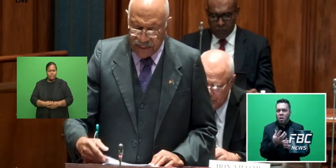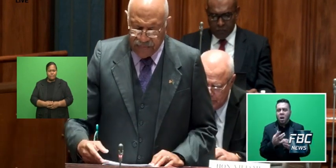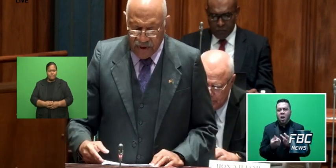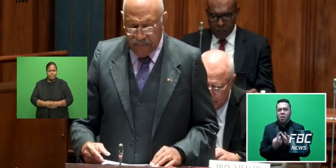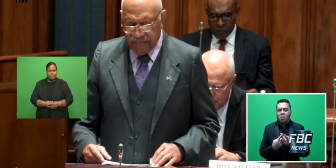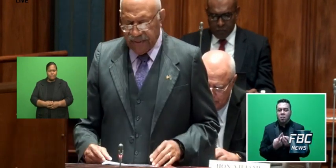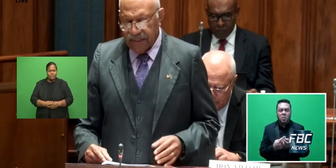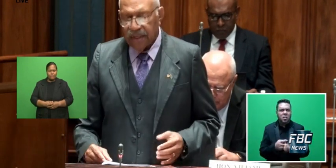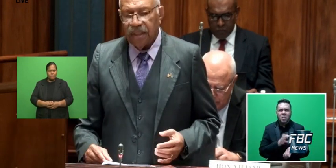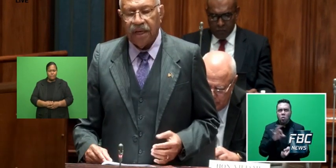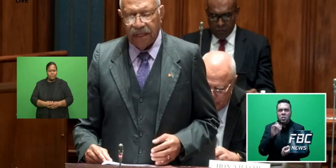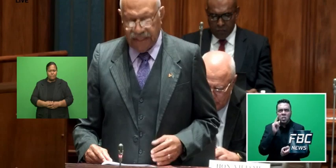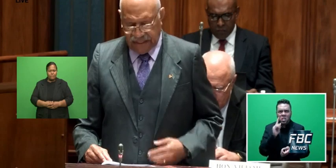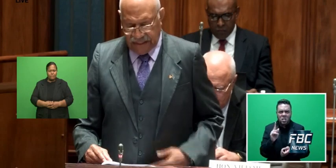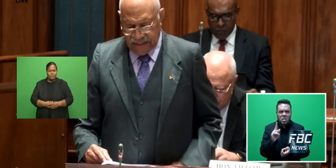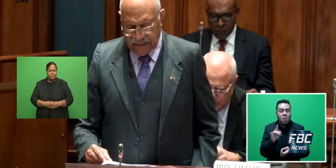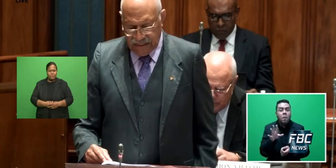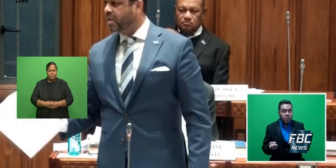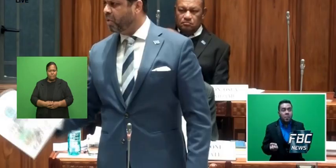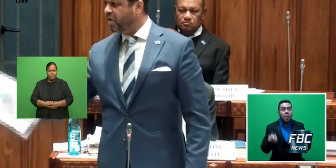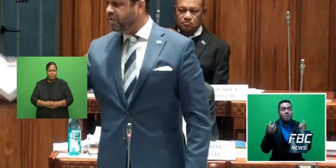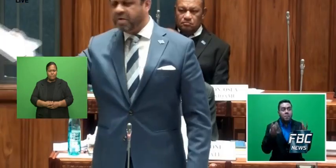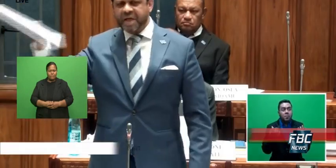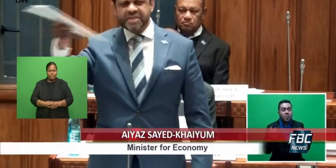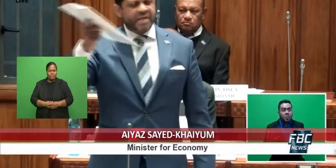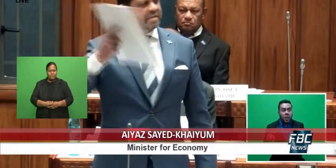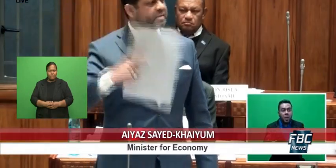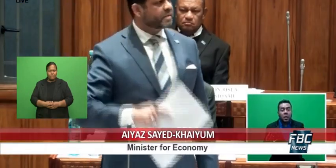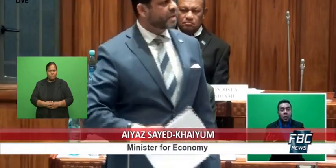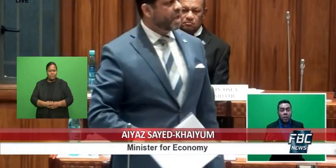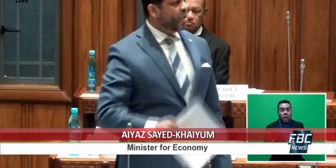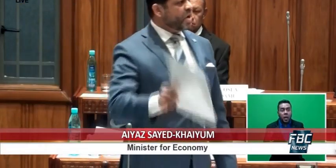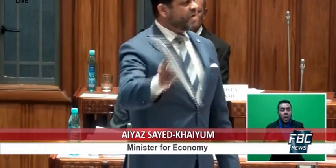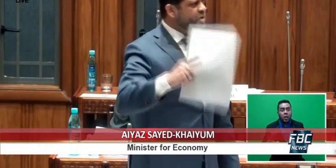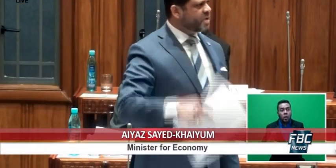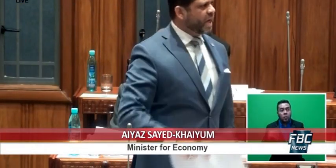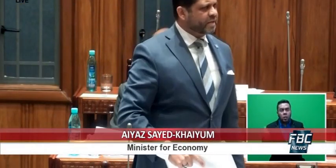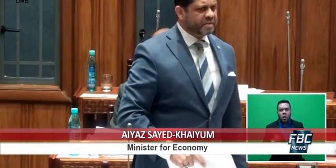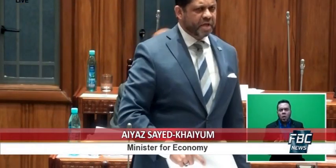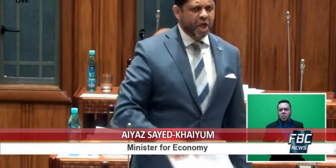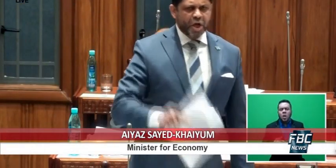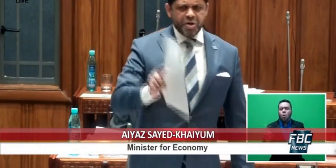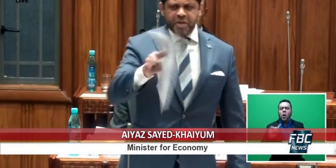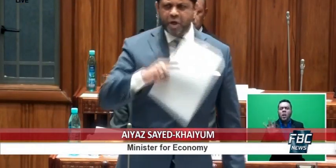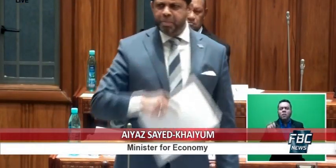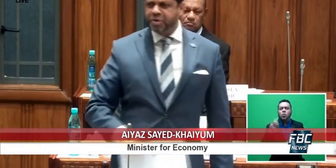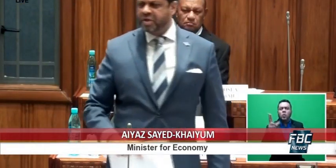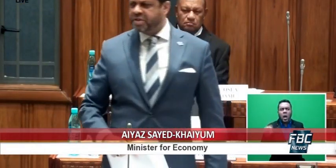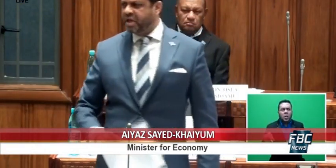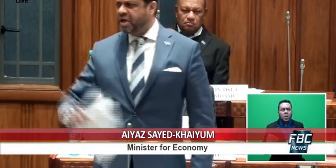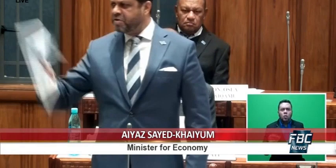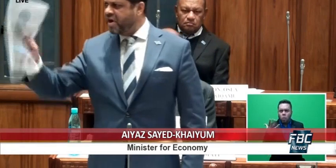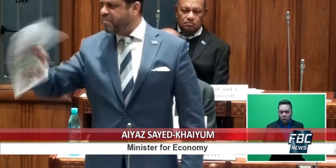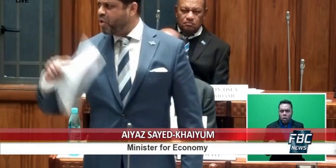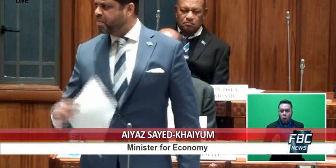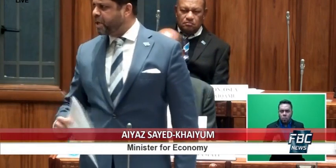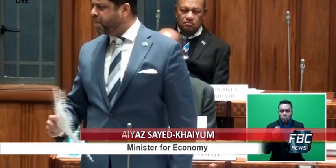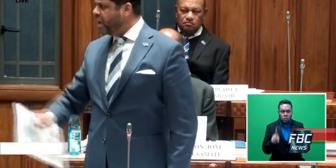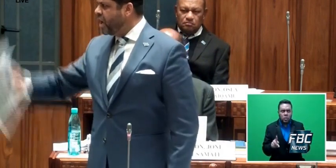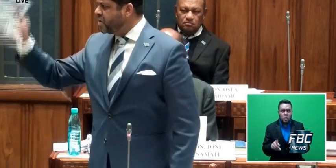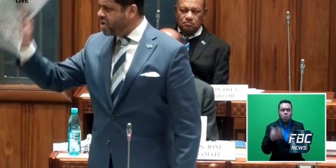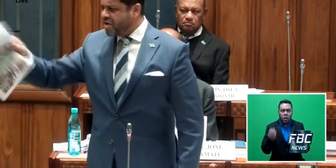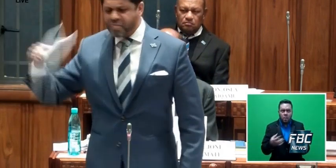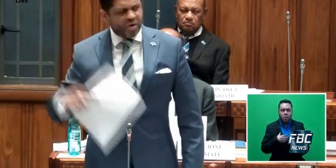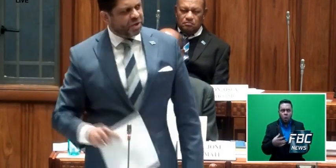to see the problems that exist. What have you guys done? What have you done? You had the opportunity, you have more